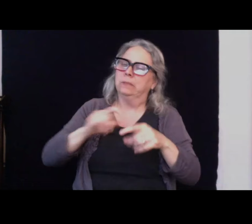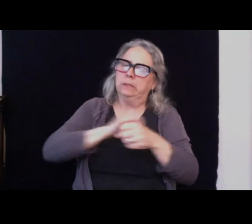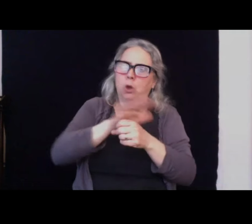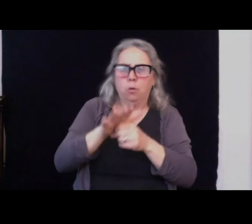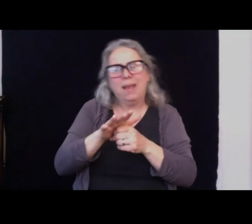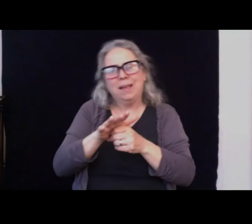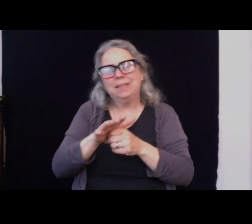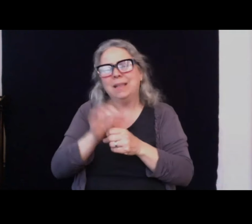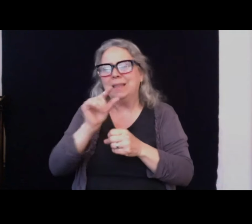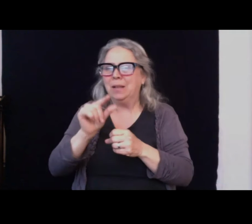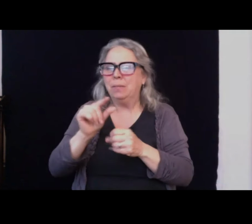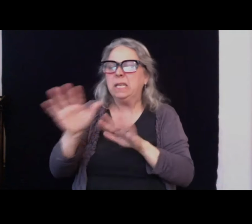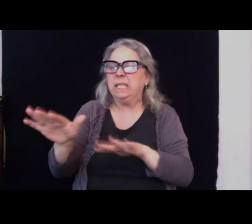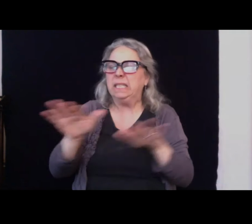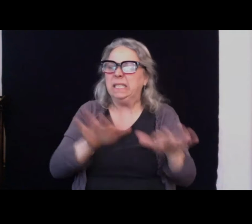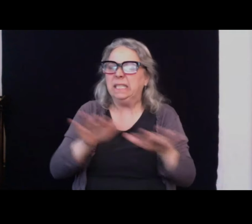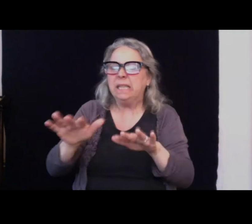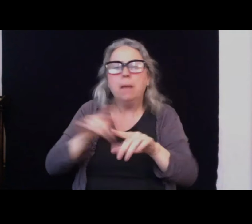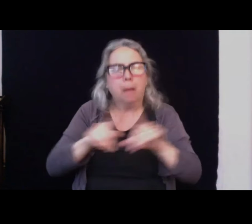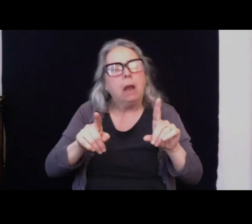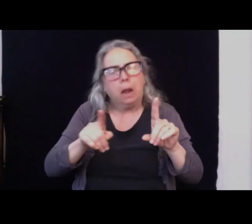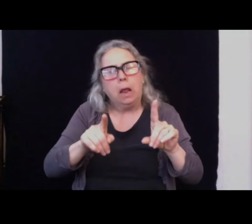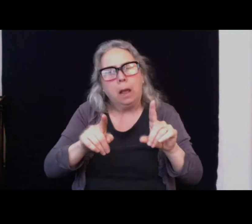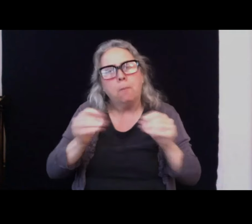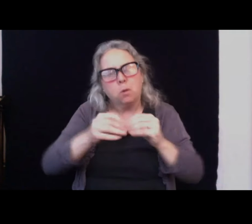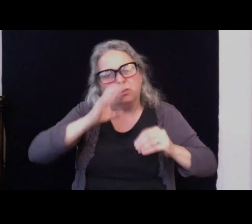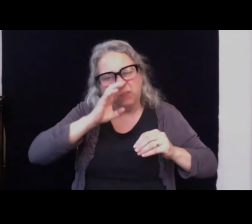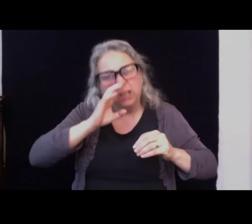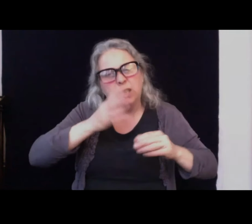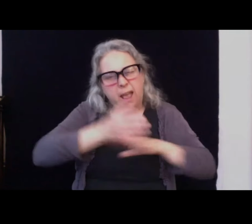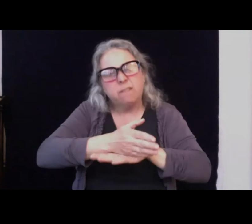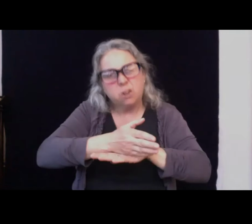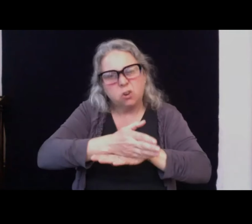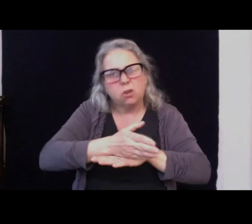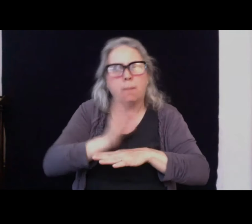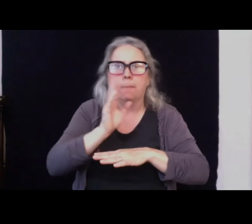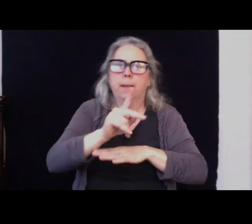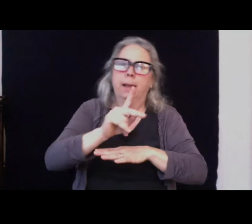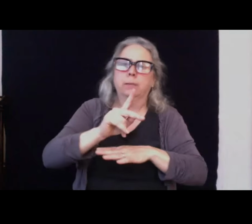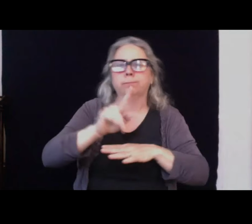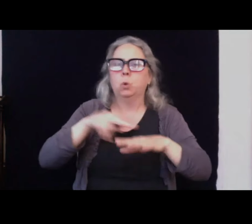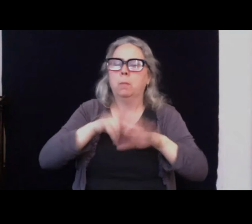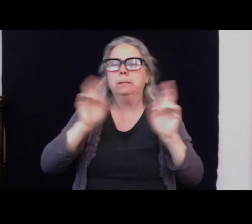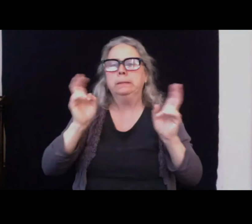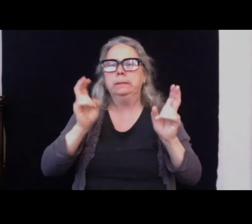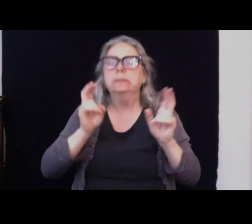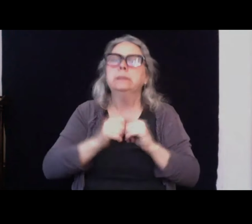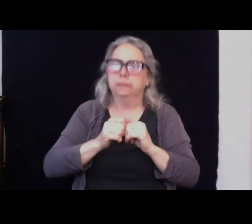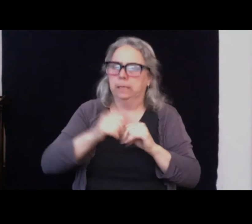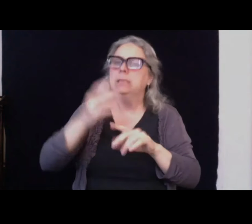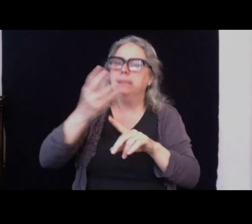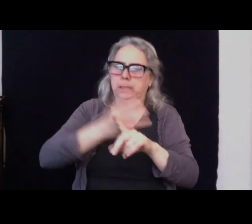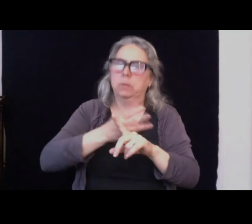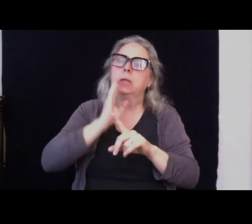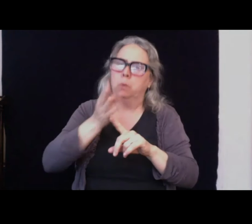but I'm sure once everything kind of returns, then the 6 months will